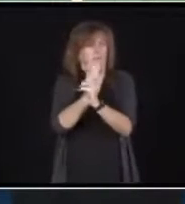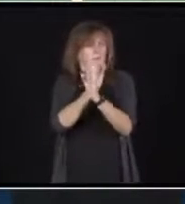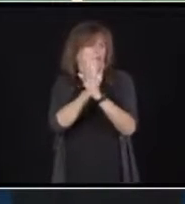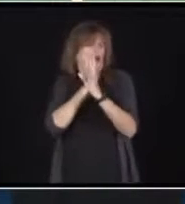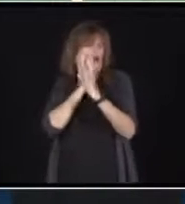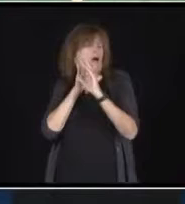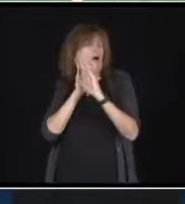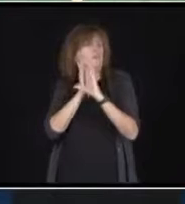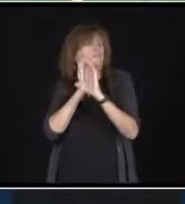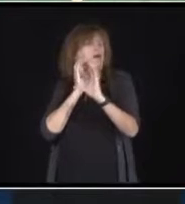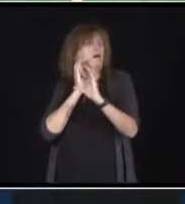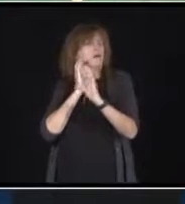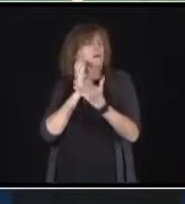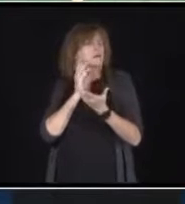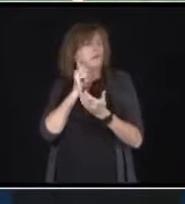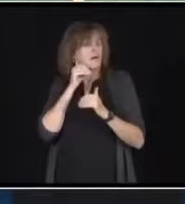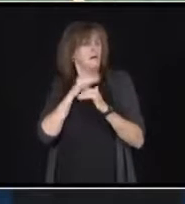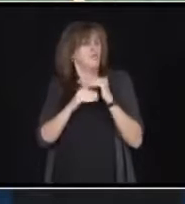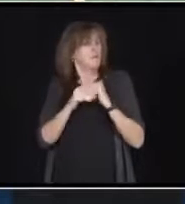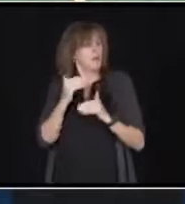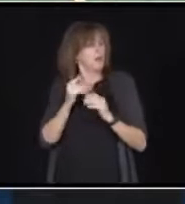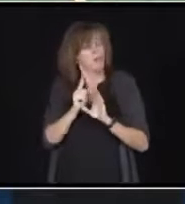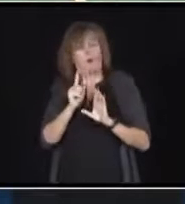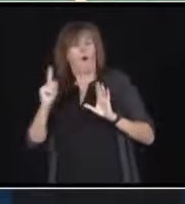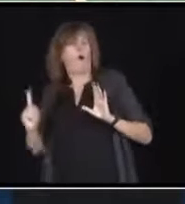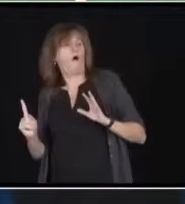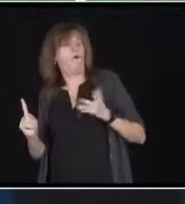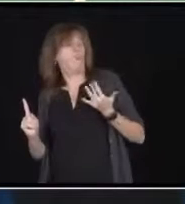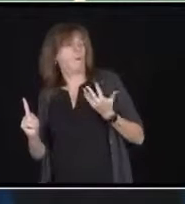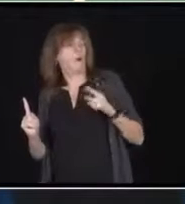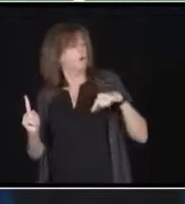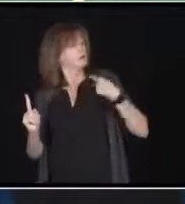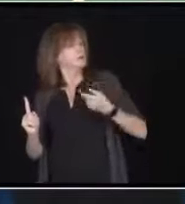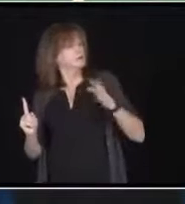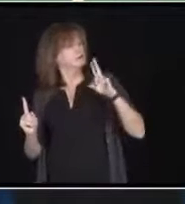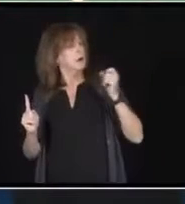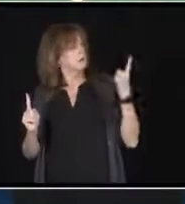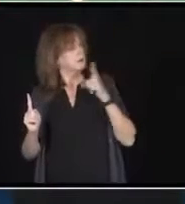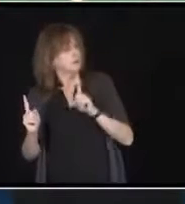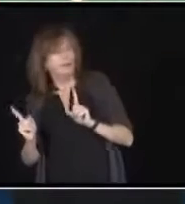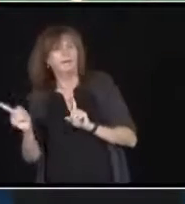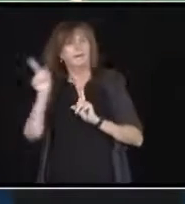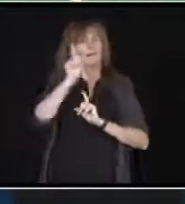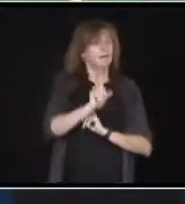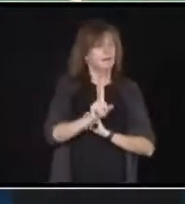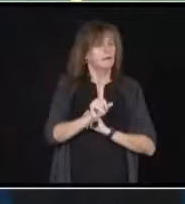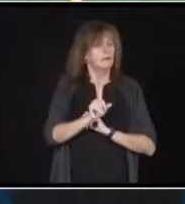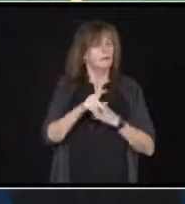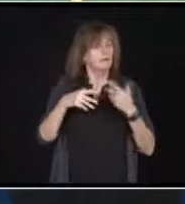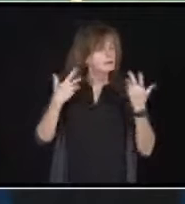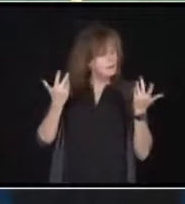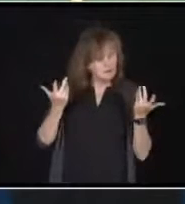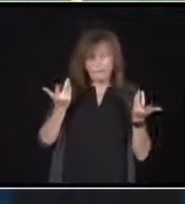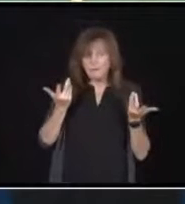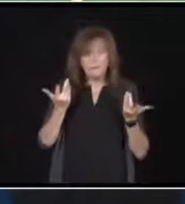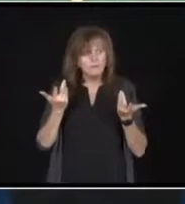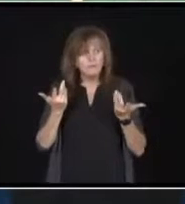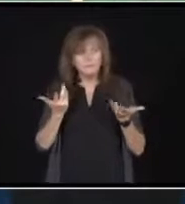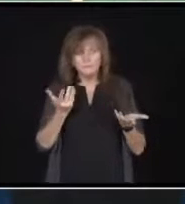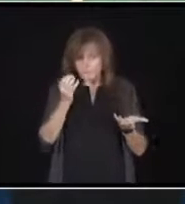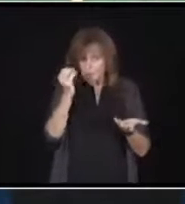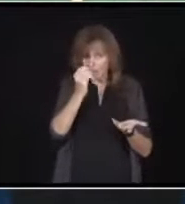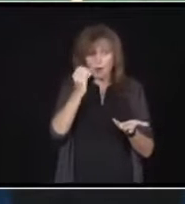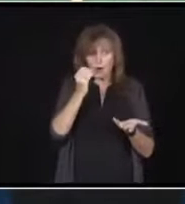That was their response to a frustrated passenger, I believe, over the weekend. So will the province step forward with funding and help for